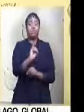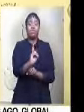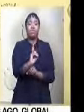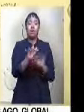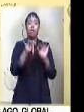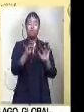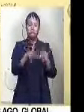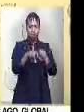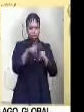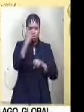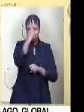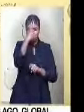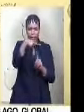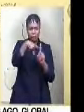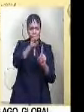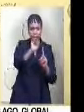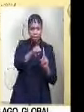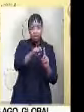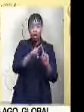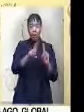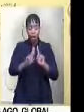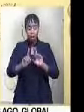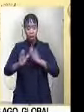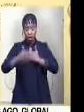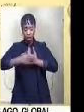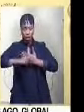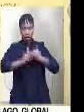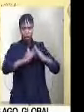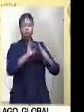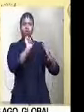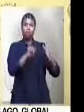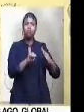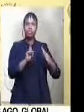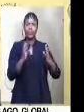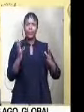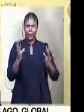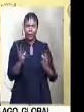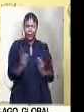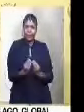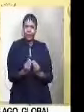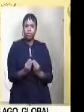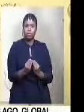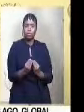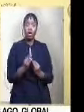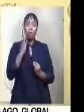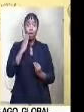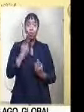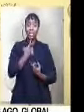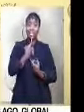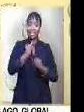that the lockdown is indeed working. Since the lockdown came into effect,